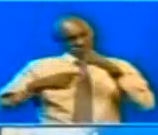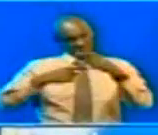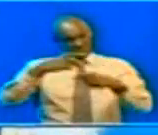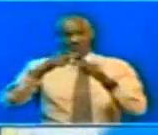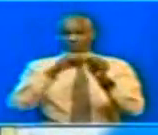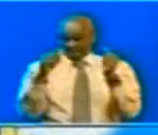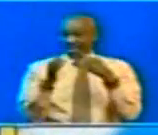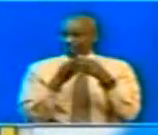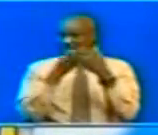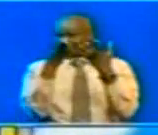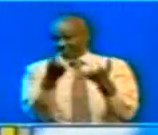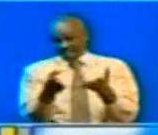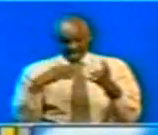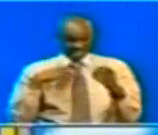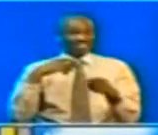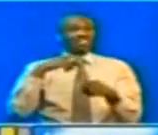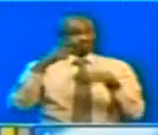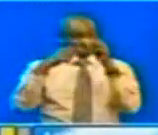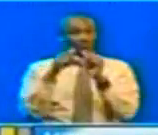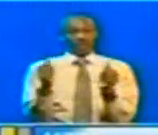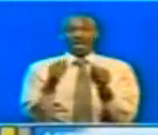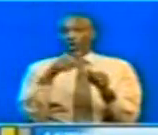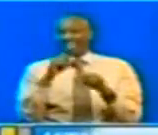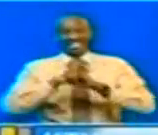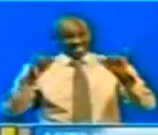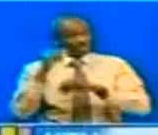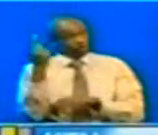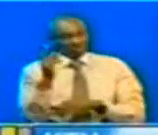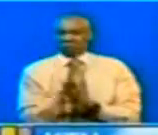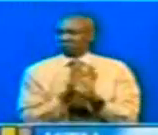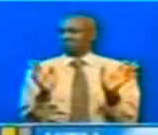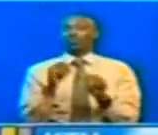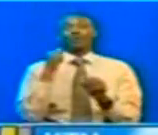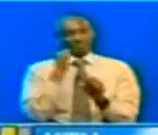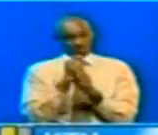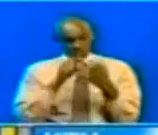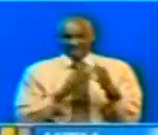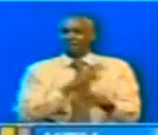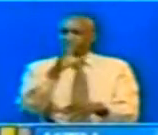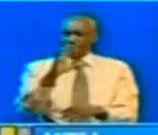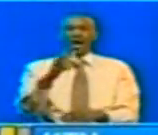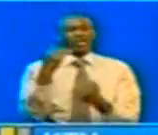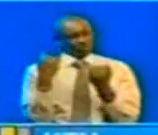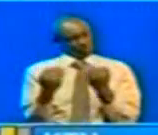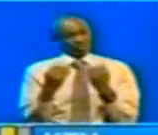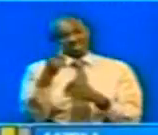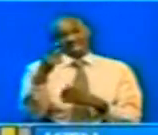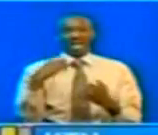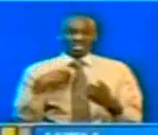in Kibera and have made good progress in not just cleaning, but ensuring that we are empowering the youth in Kibera through